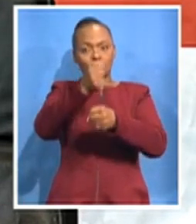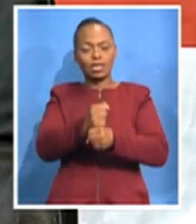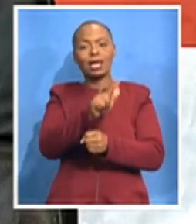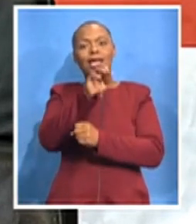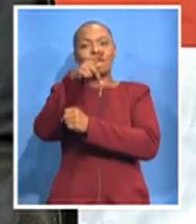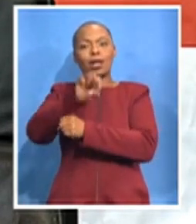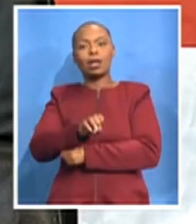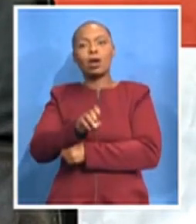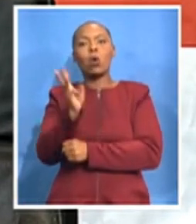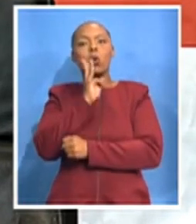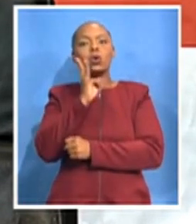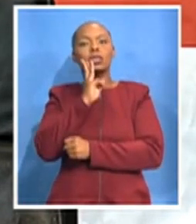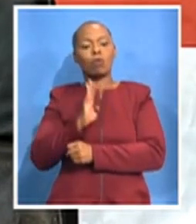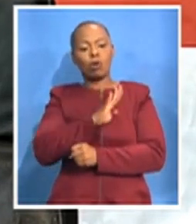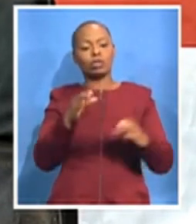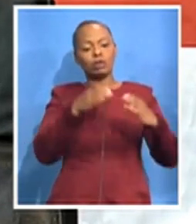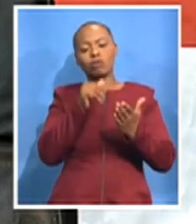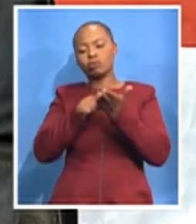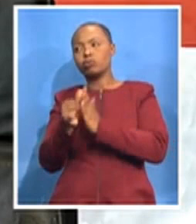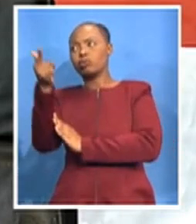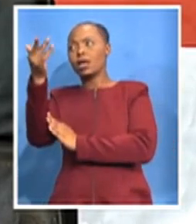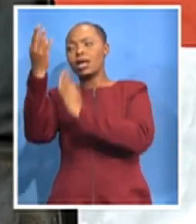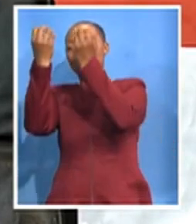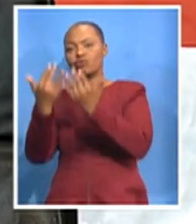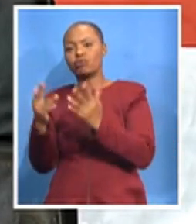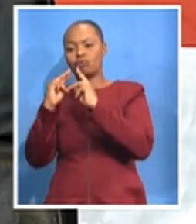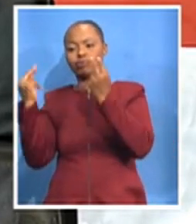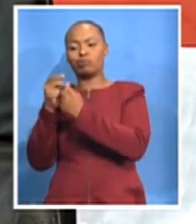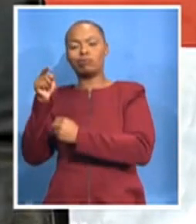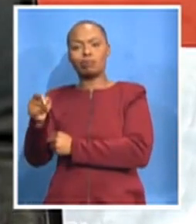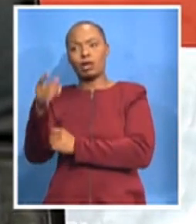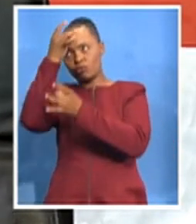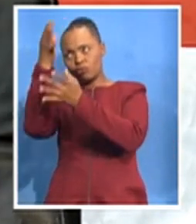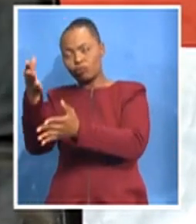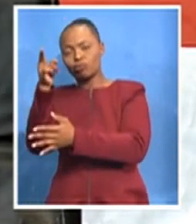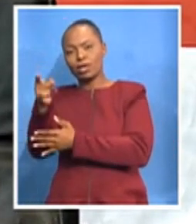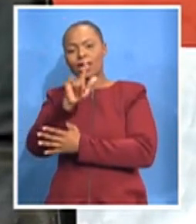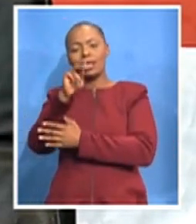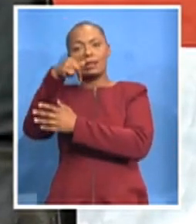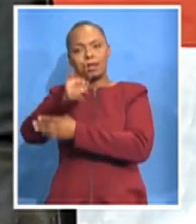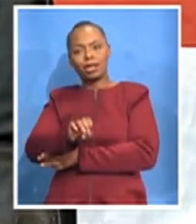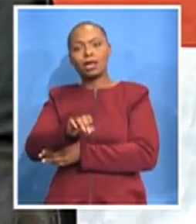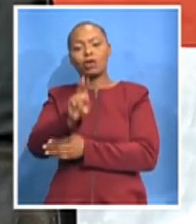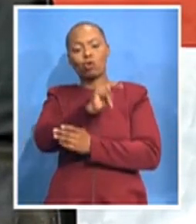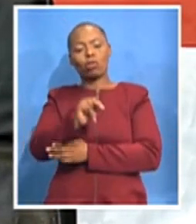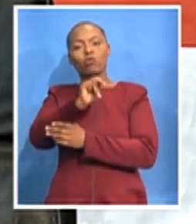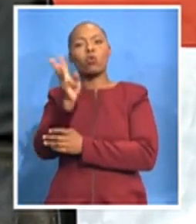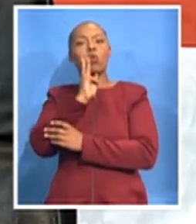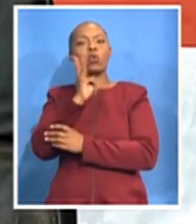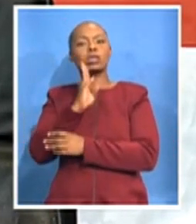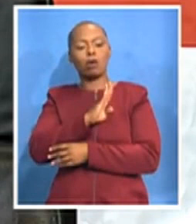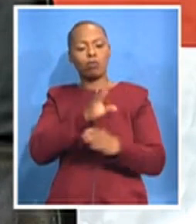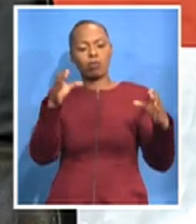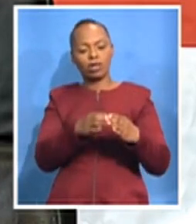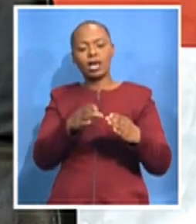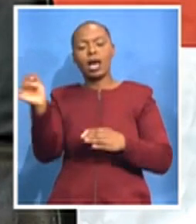and informed them that the Lepelle Northern Water Board was appointed as an